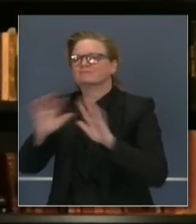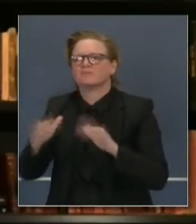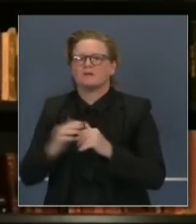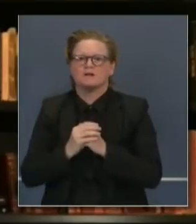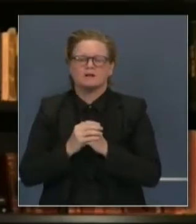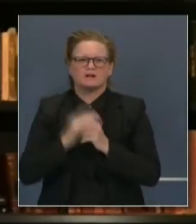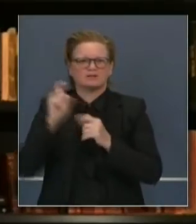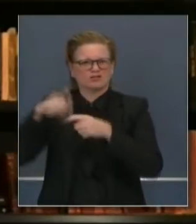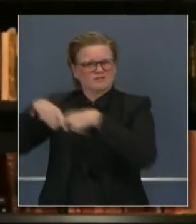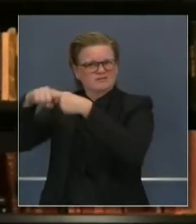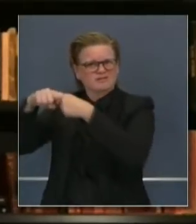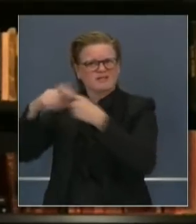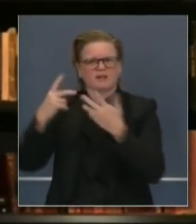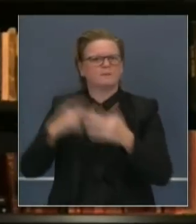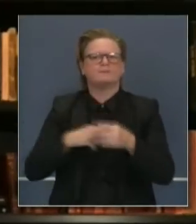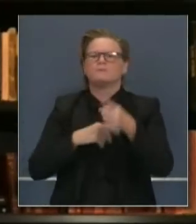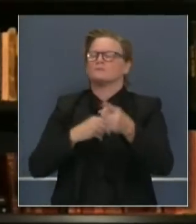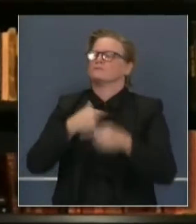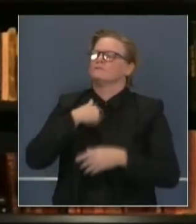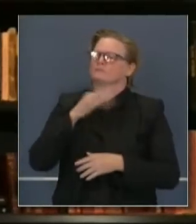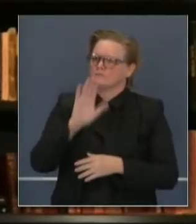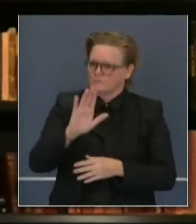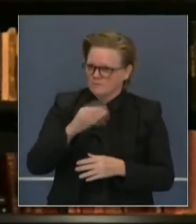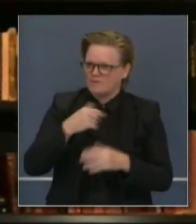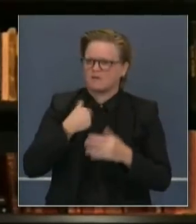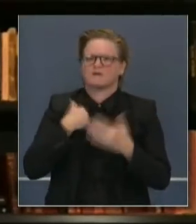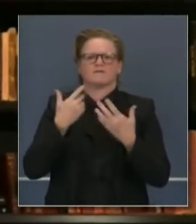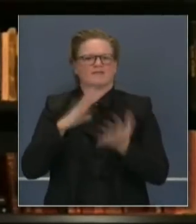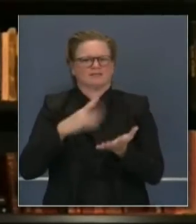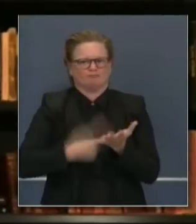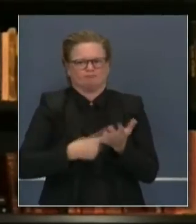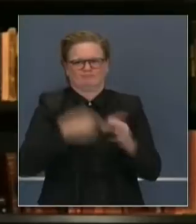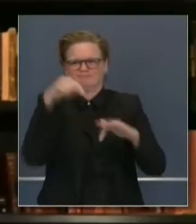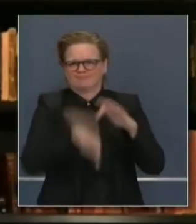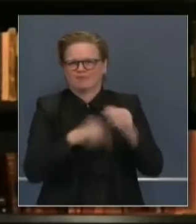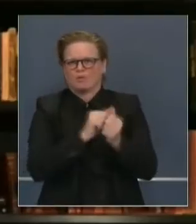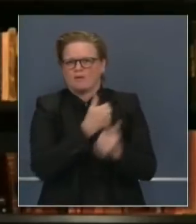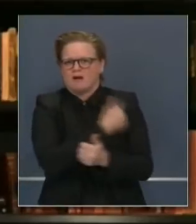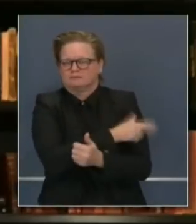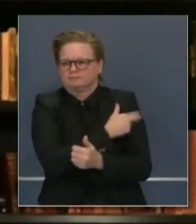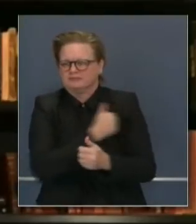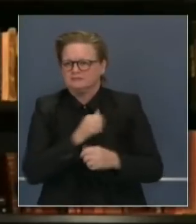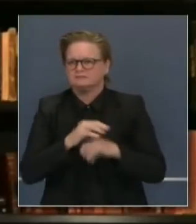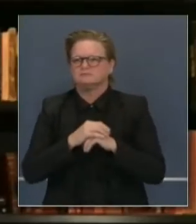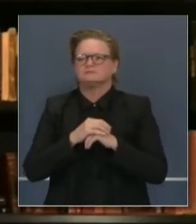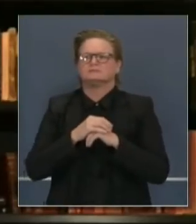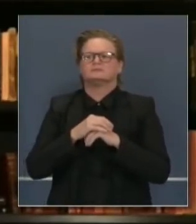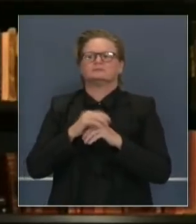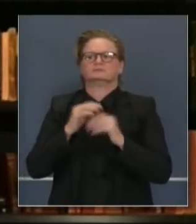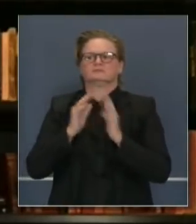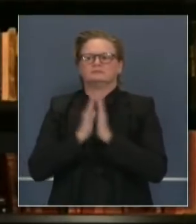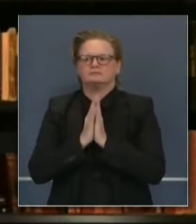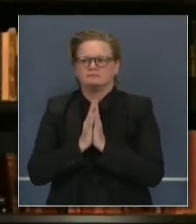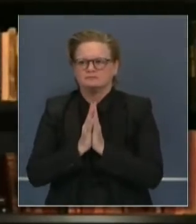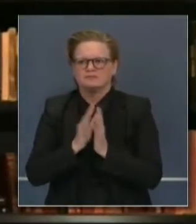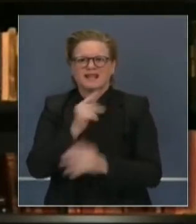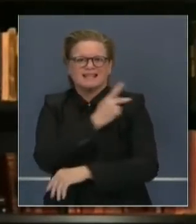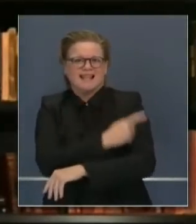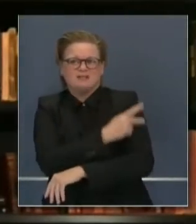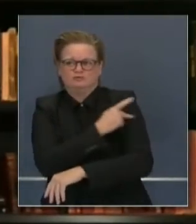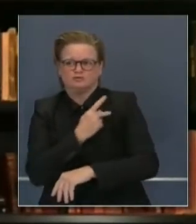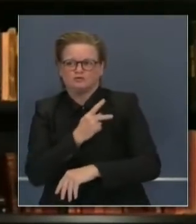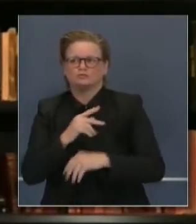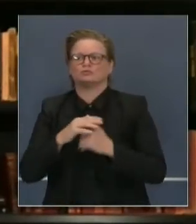comprehensive, direct conversations with hospitals, large and small, Dignity, Kaiser, Sutter, others by region, all up and